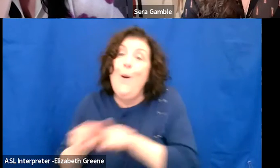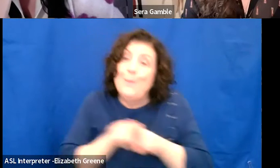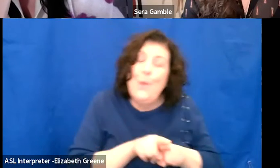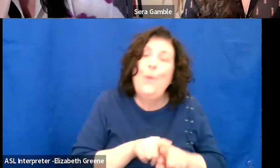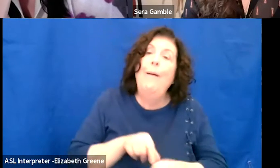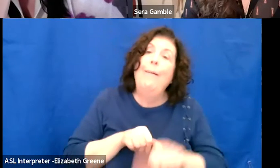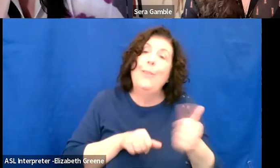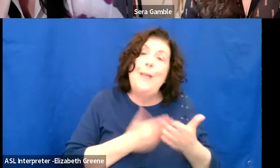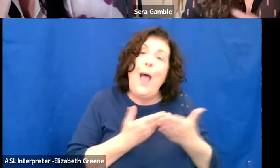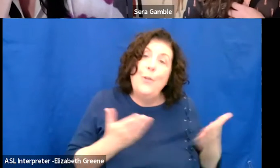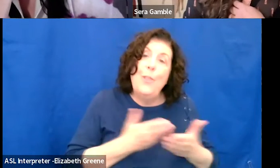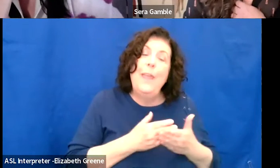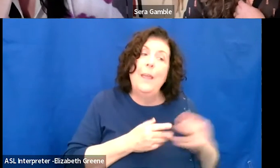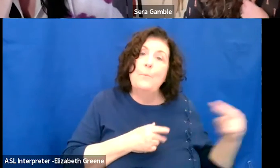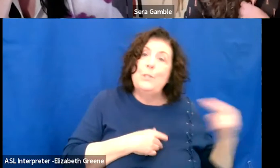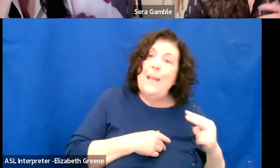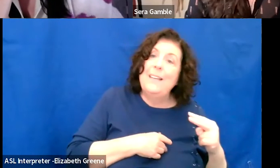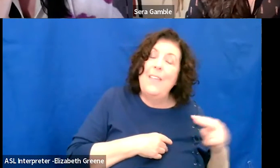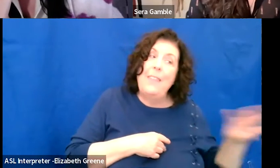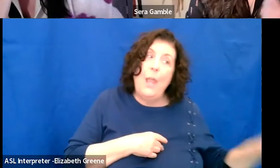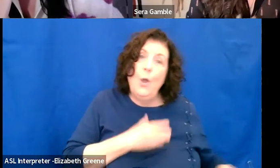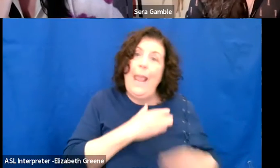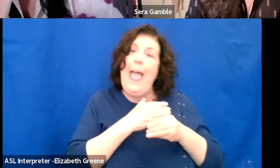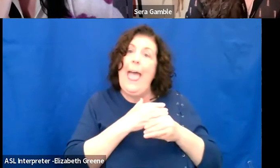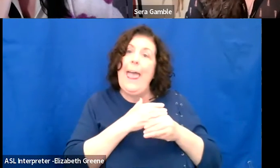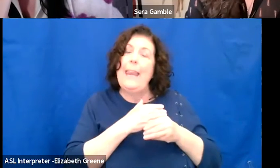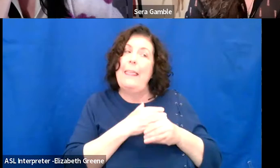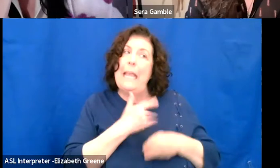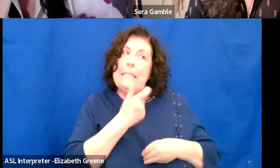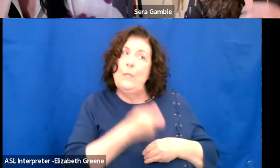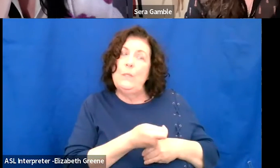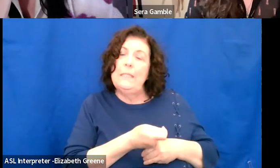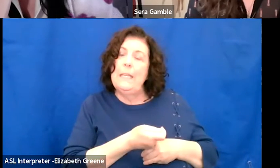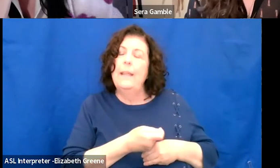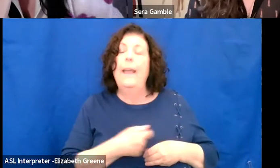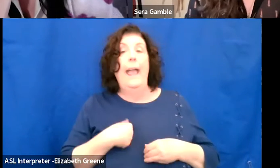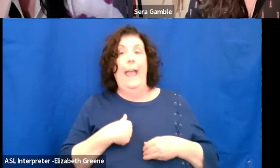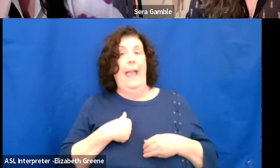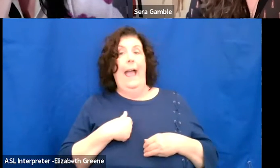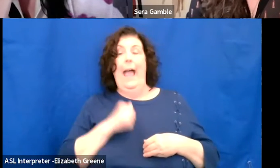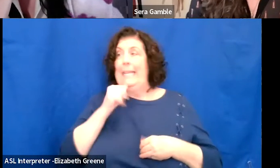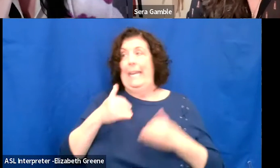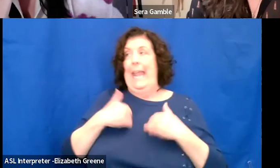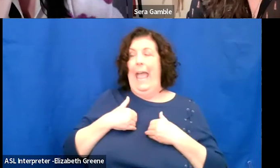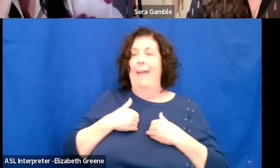really thoughtful and really interesting. Yeah. I mean, I didn't really have an agenda when I went in,